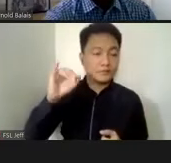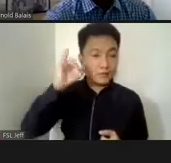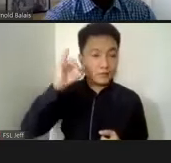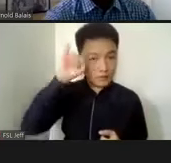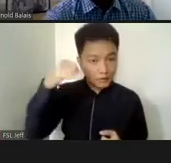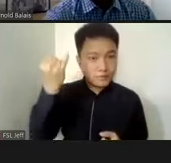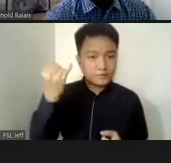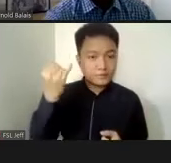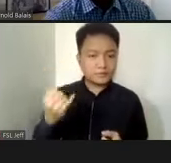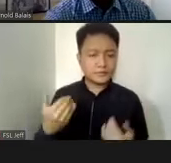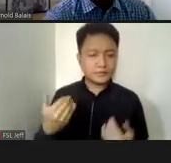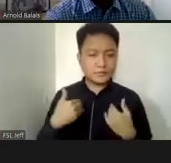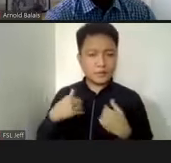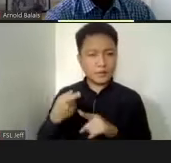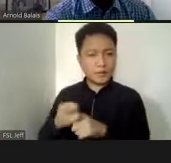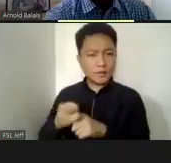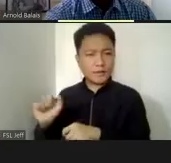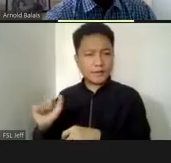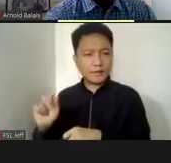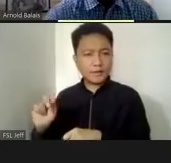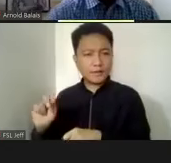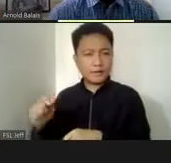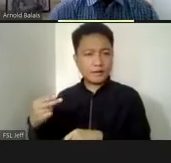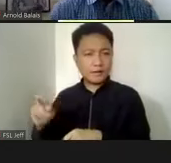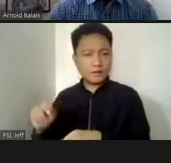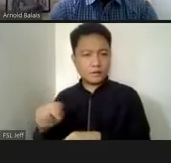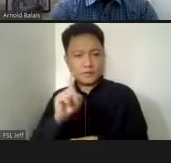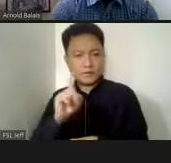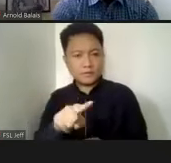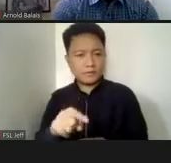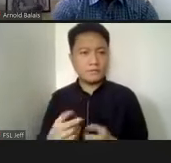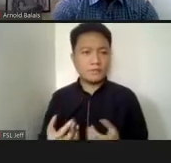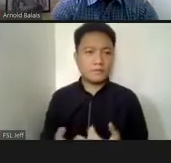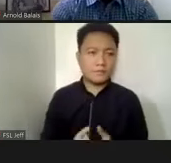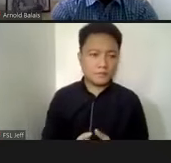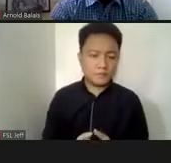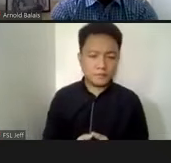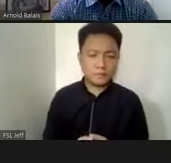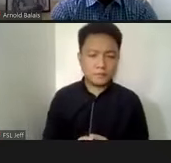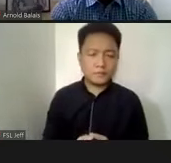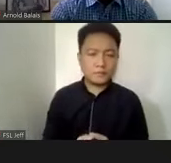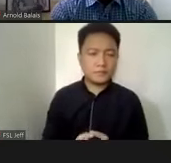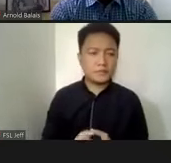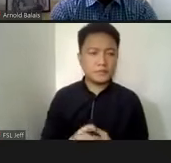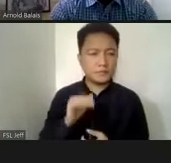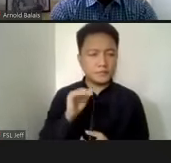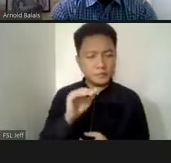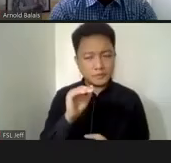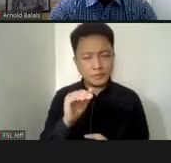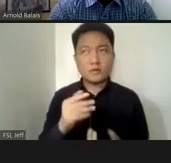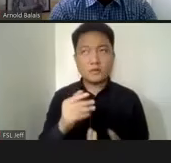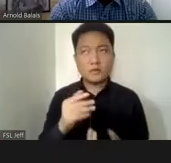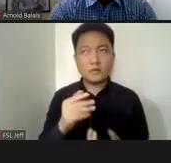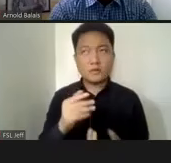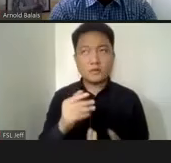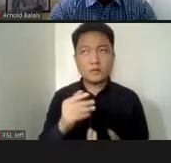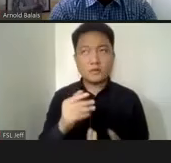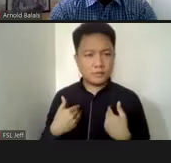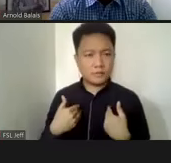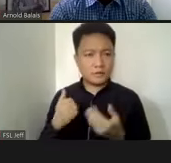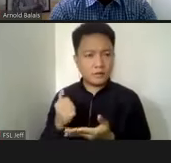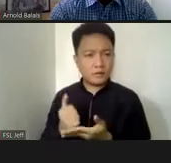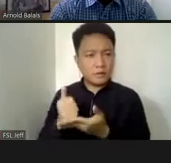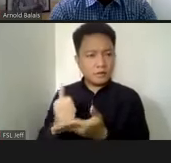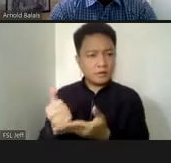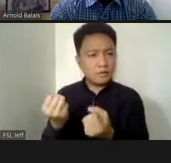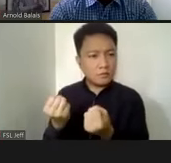last mile coastal schools. A lot of them are off-grid. How can we work together po, especially at this time when we